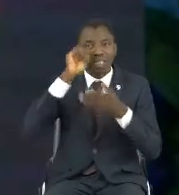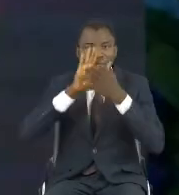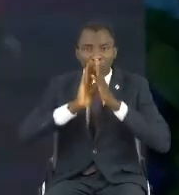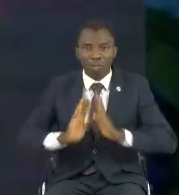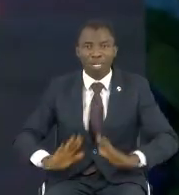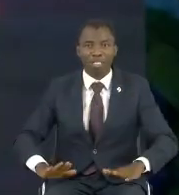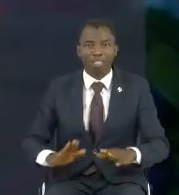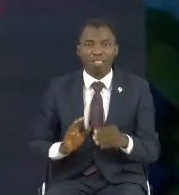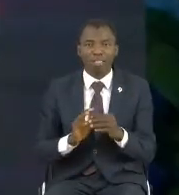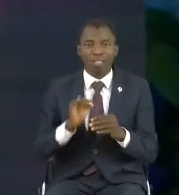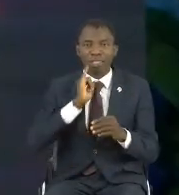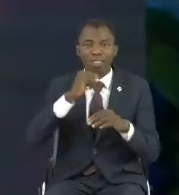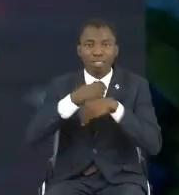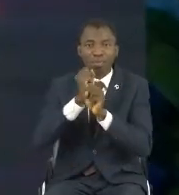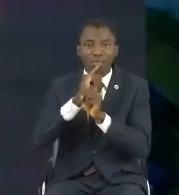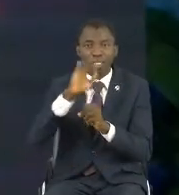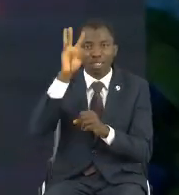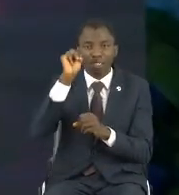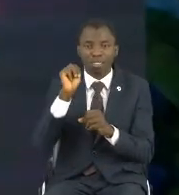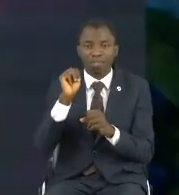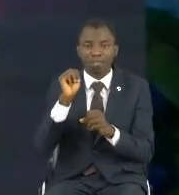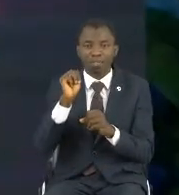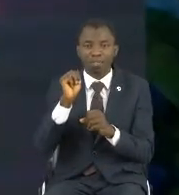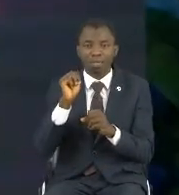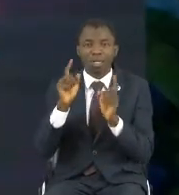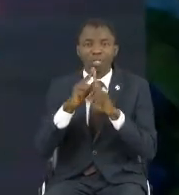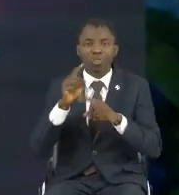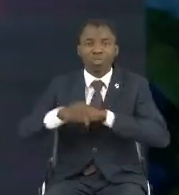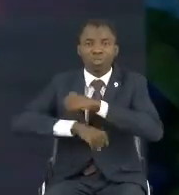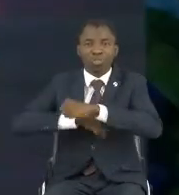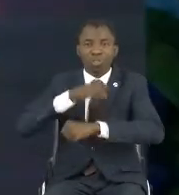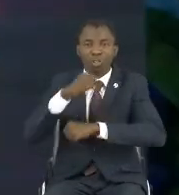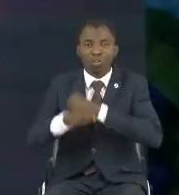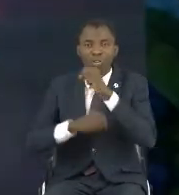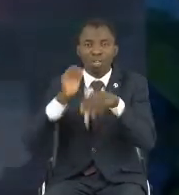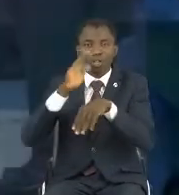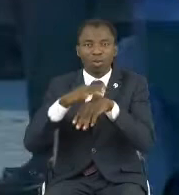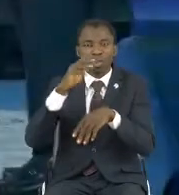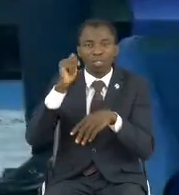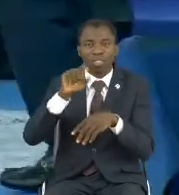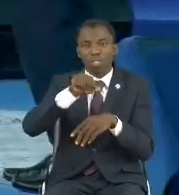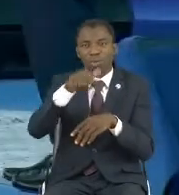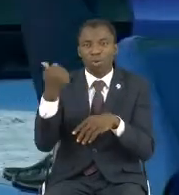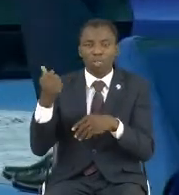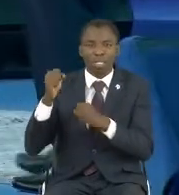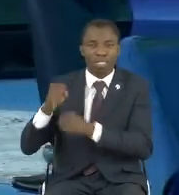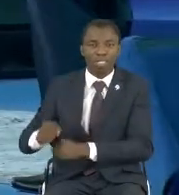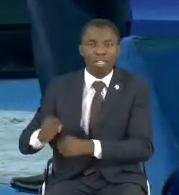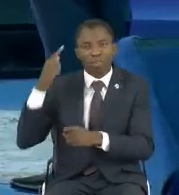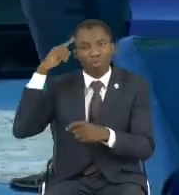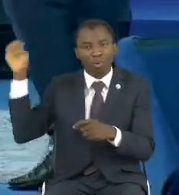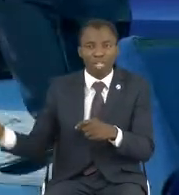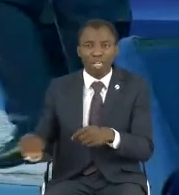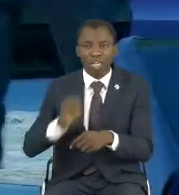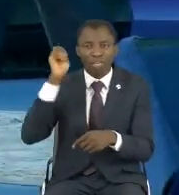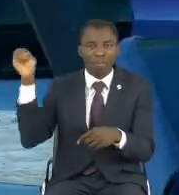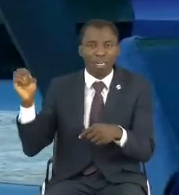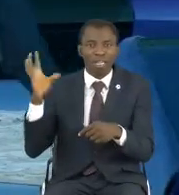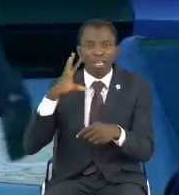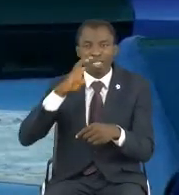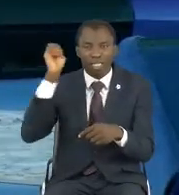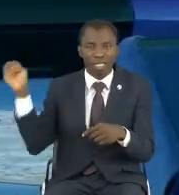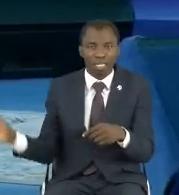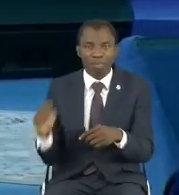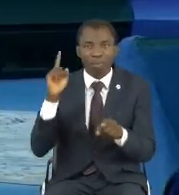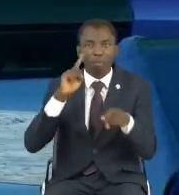is making him now to suffer on the other side forever and ever. But the